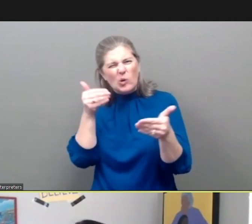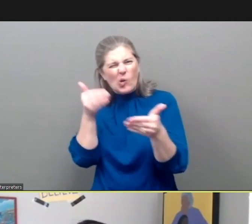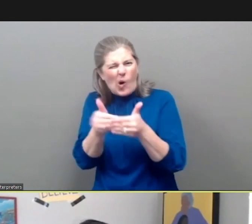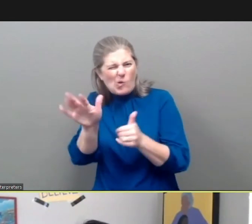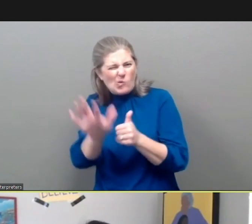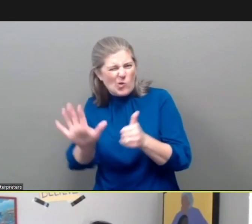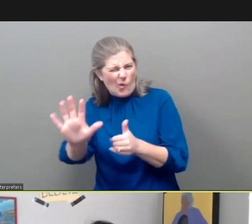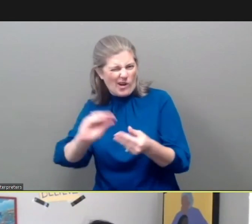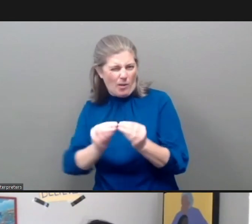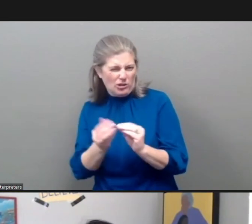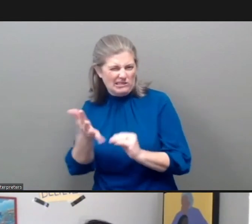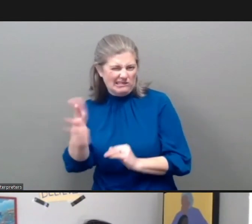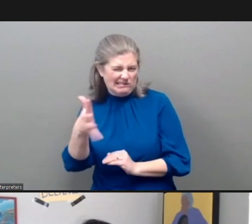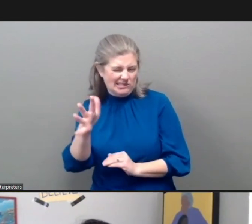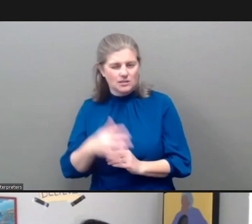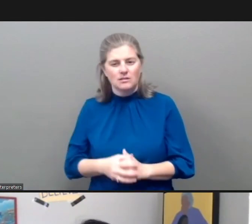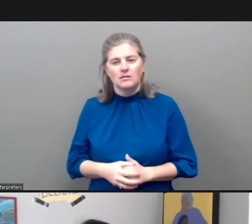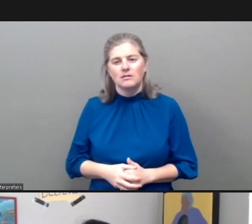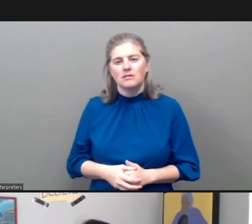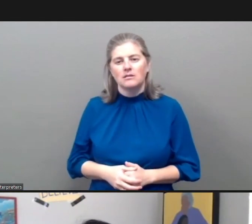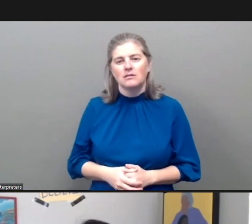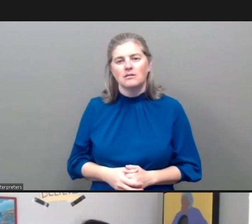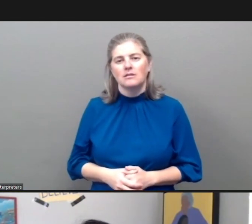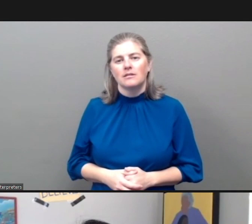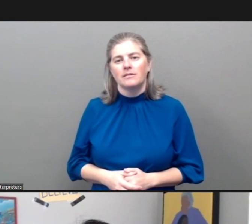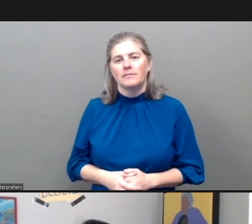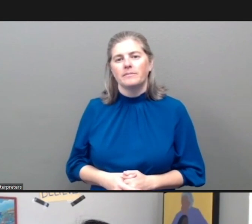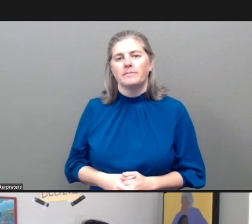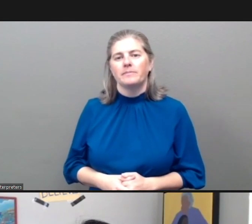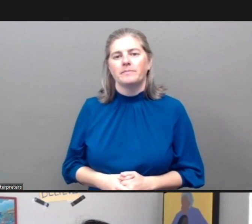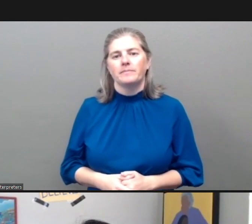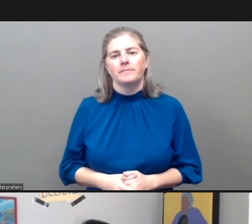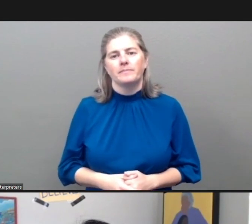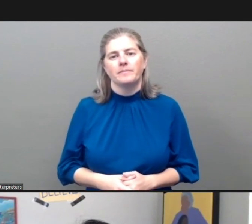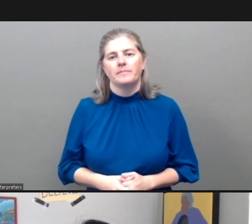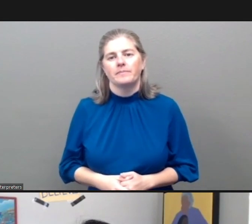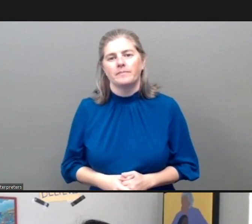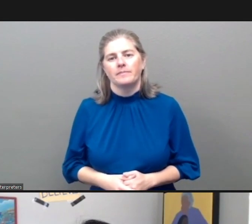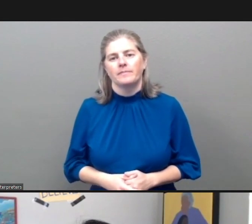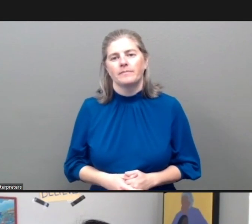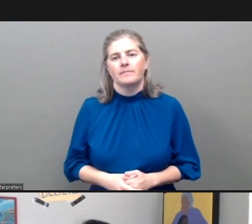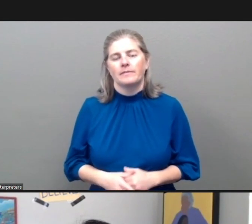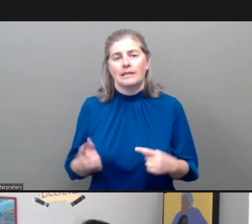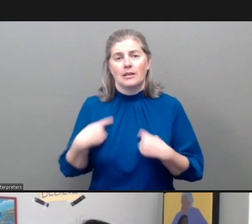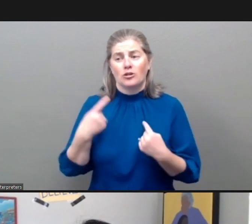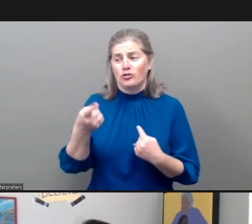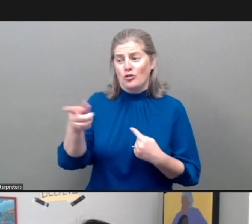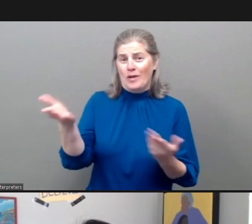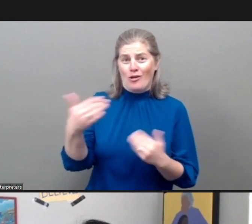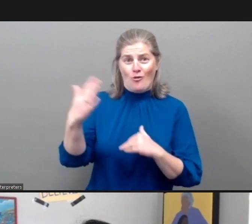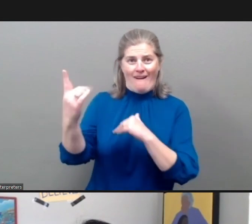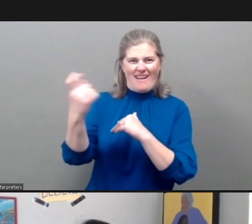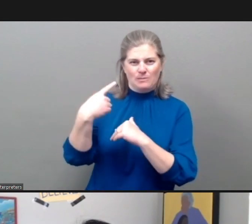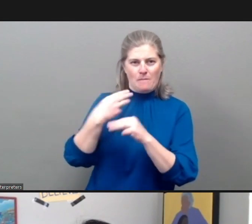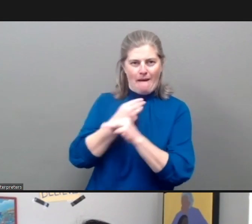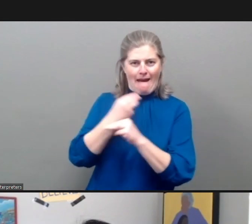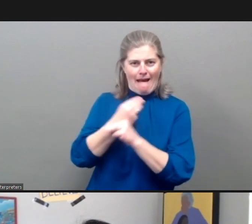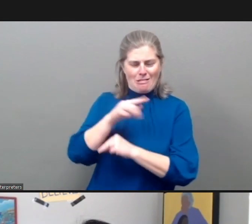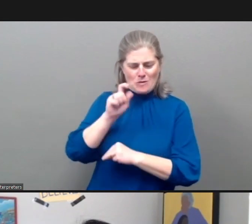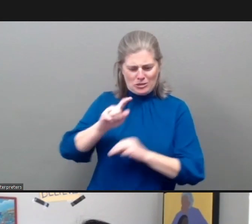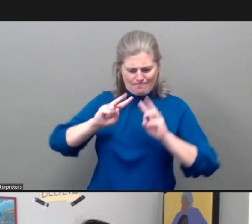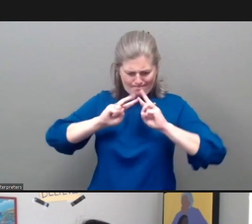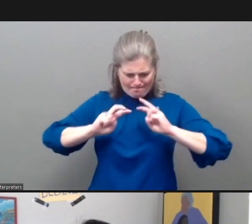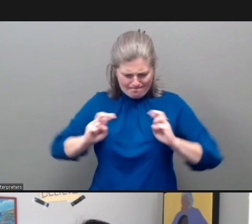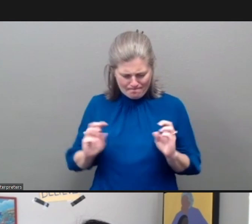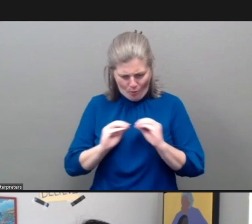So if you took, and since you're on and you're asking a math question,